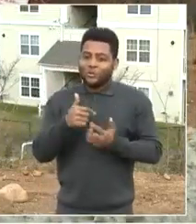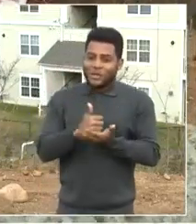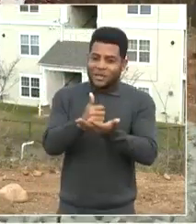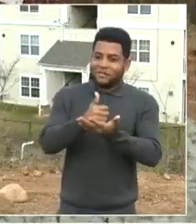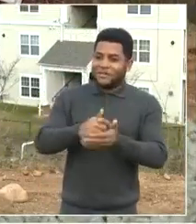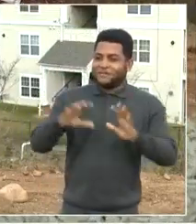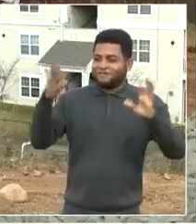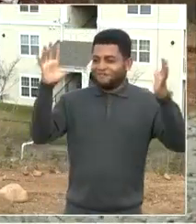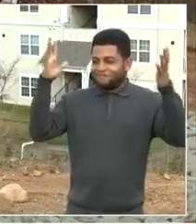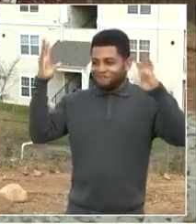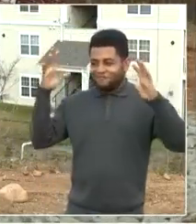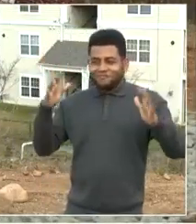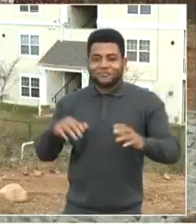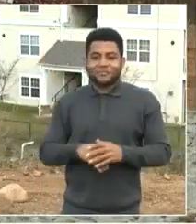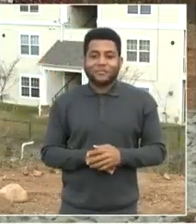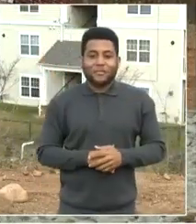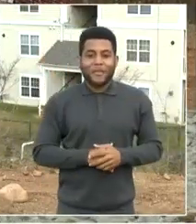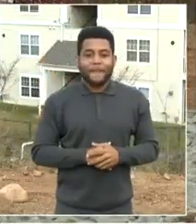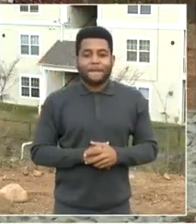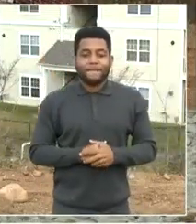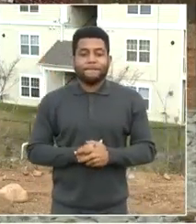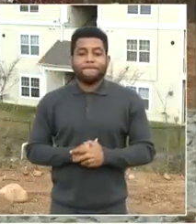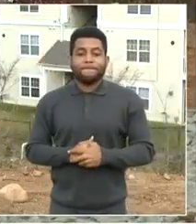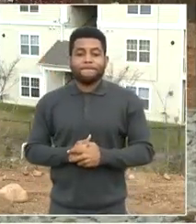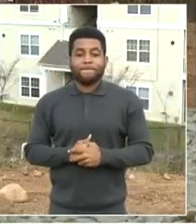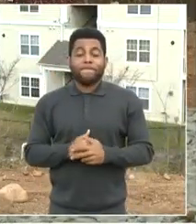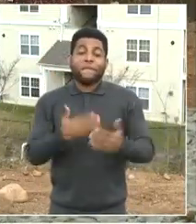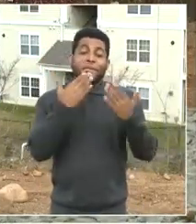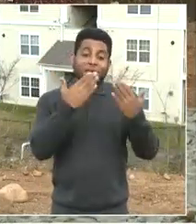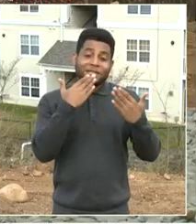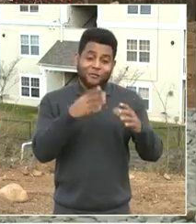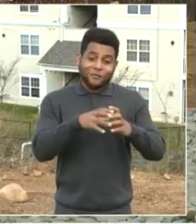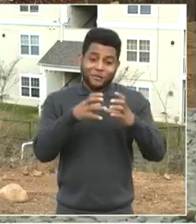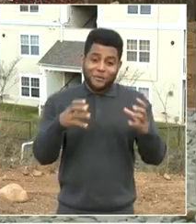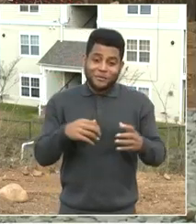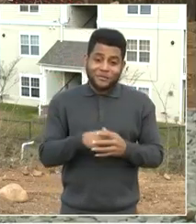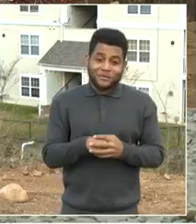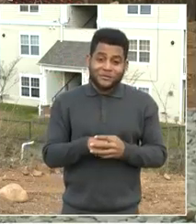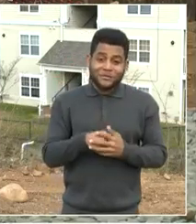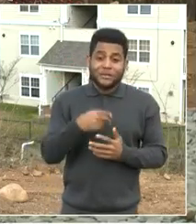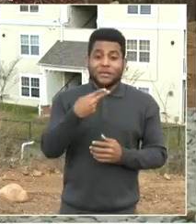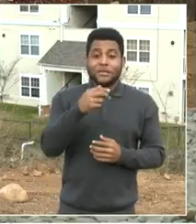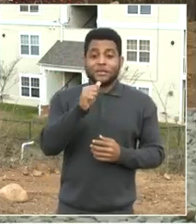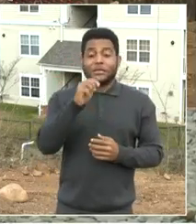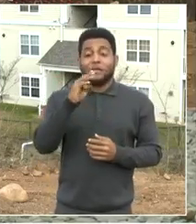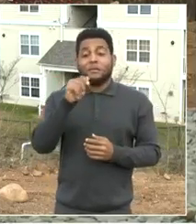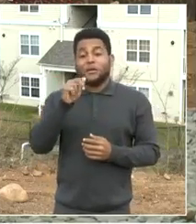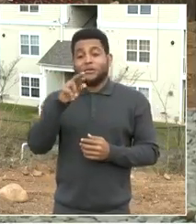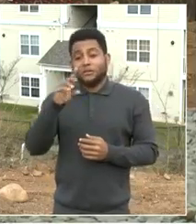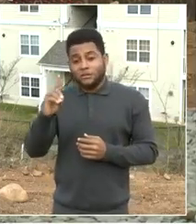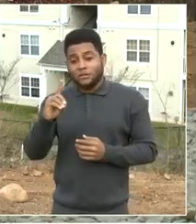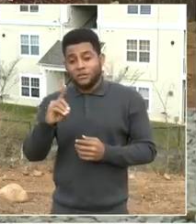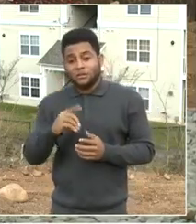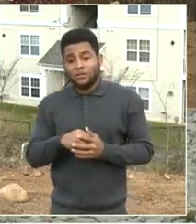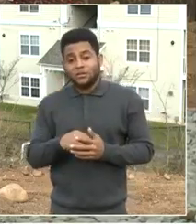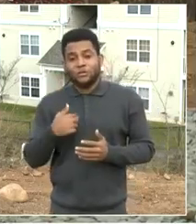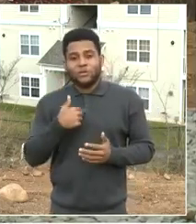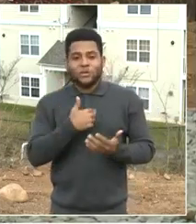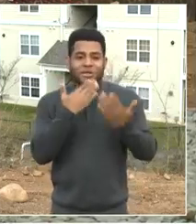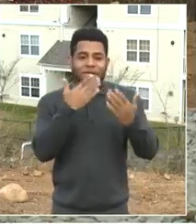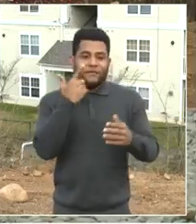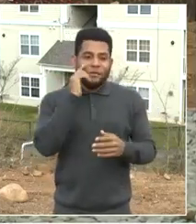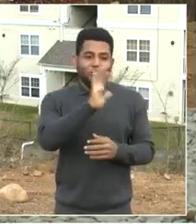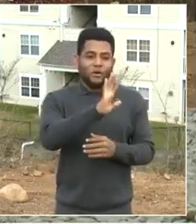Thank you so much, Director Hubbard. We deeply appreciate your commitment and your staff.